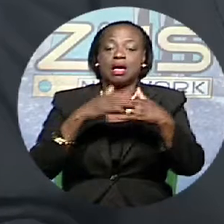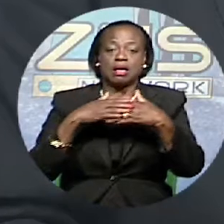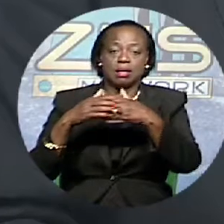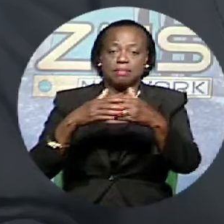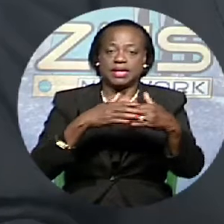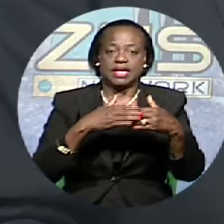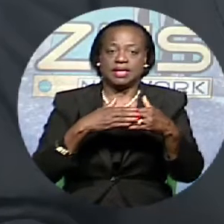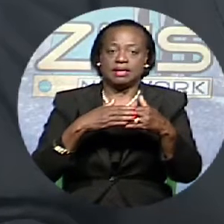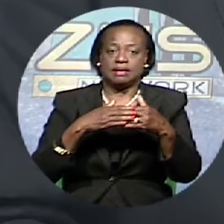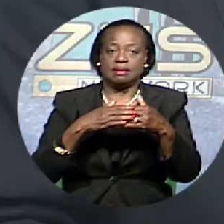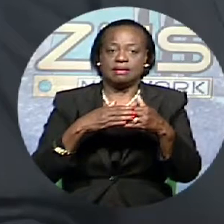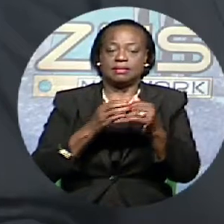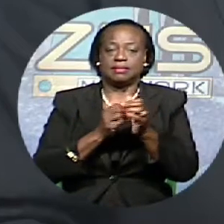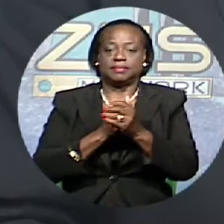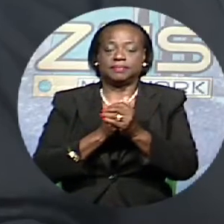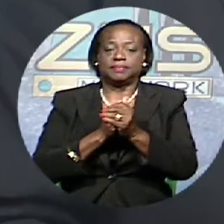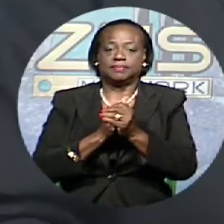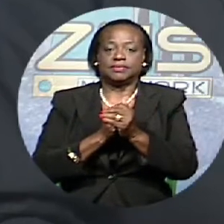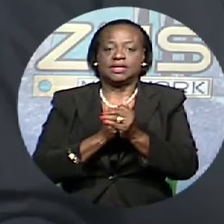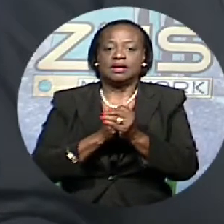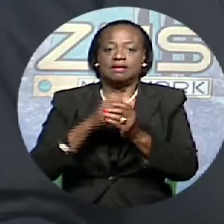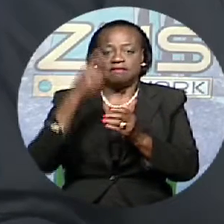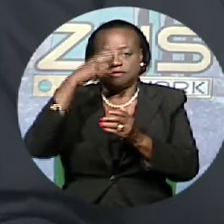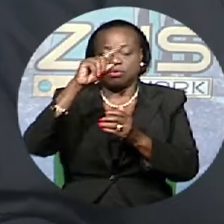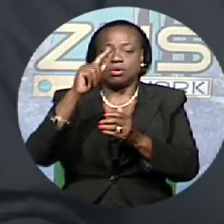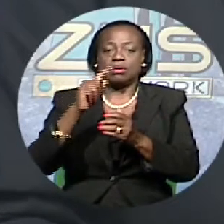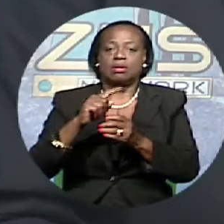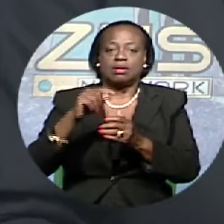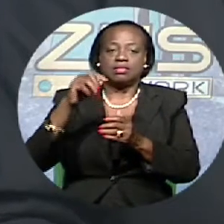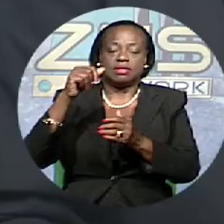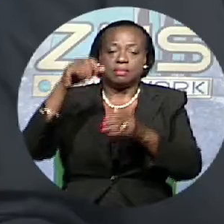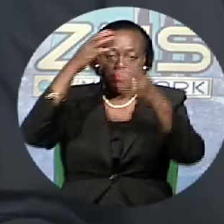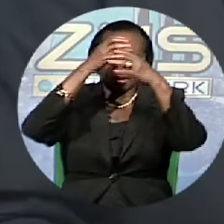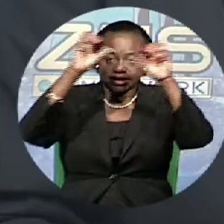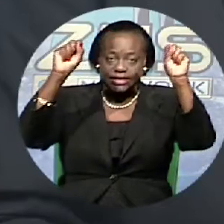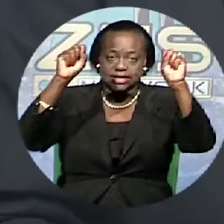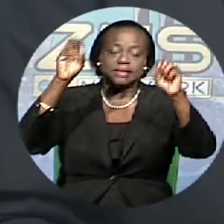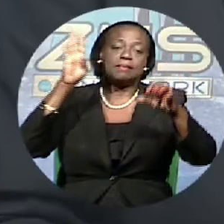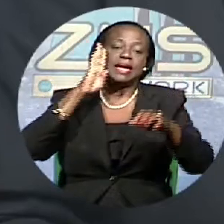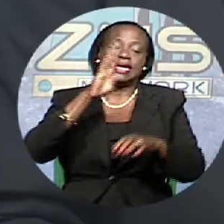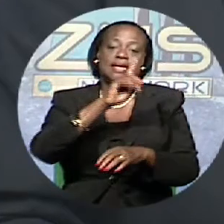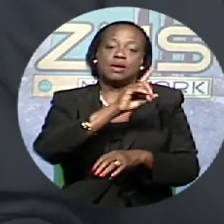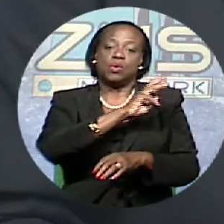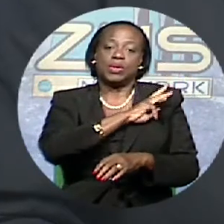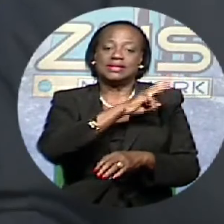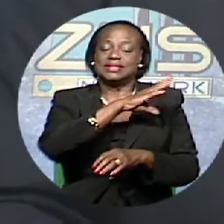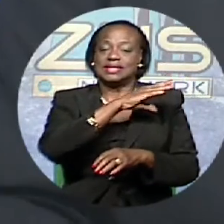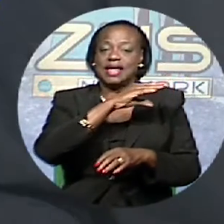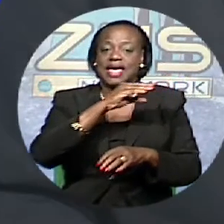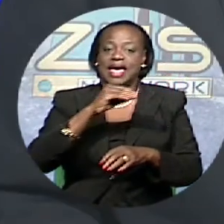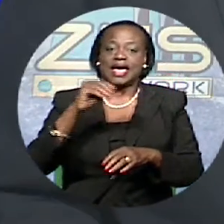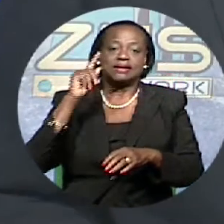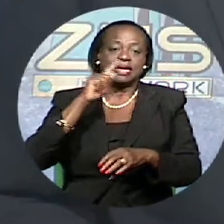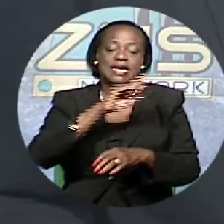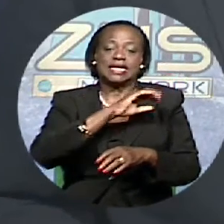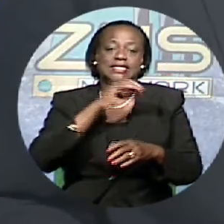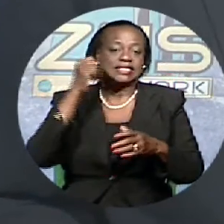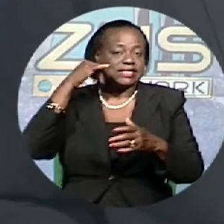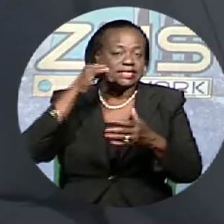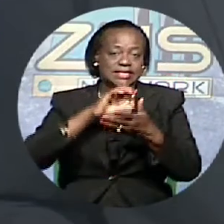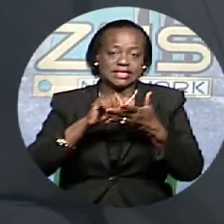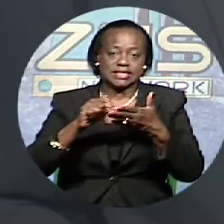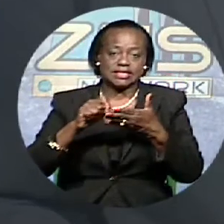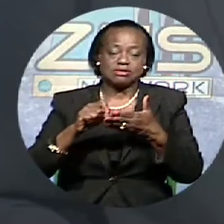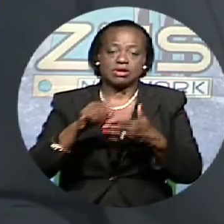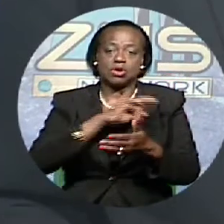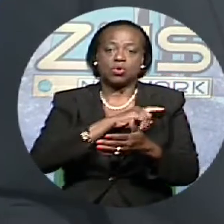Lorraine Knowles should be overturned. Union executives telling Janina Ferguson today that they were surprised that the pair chose to appeal